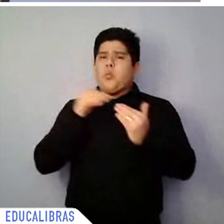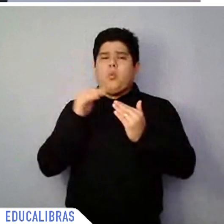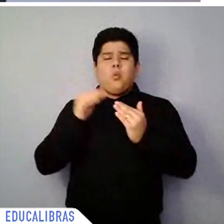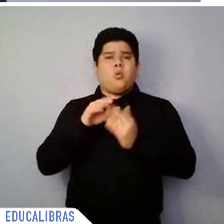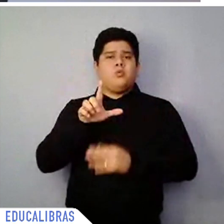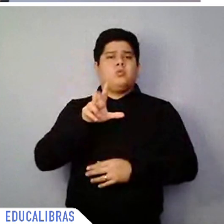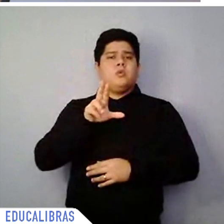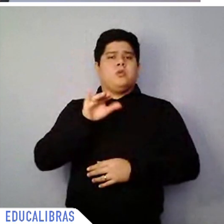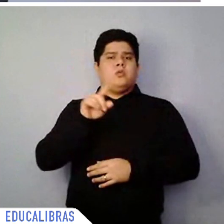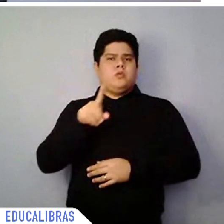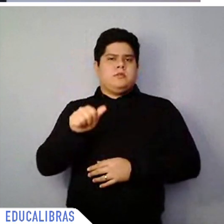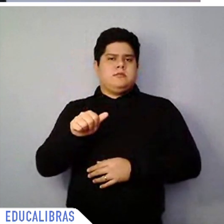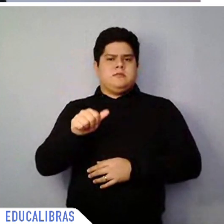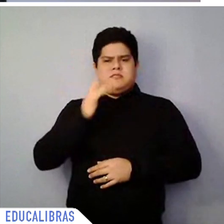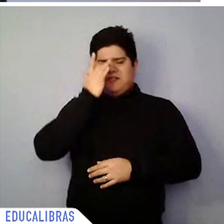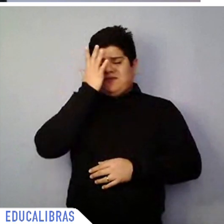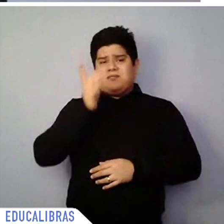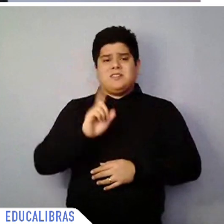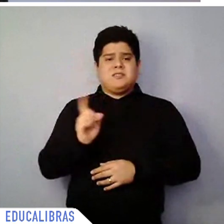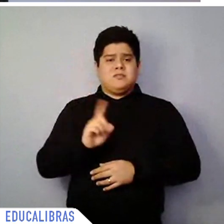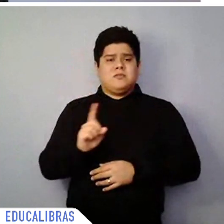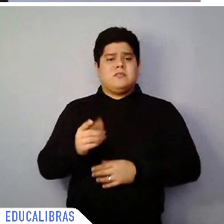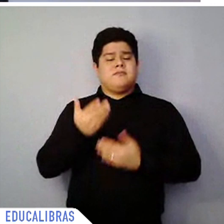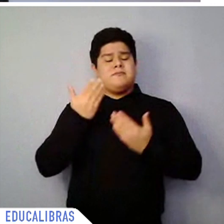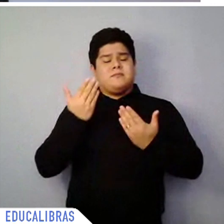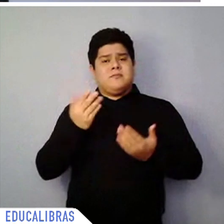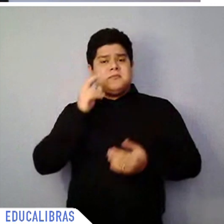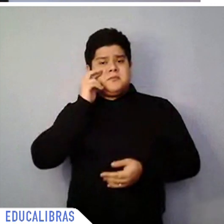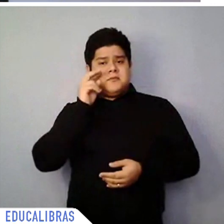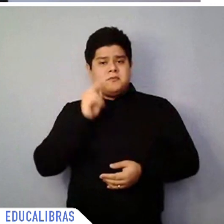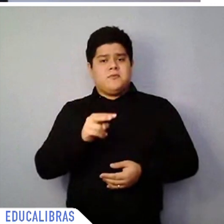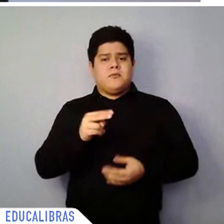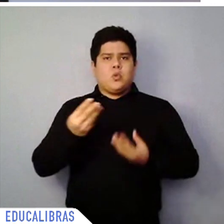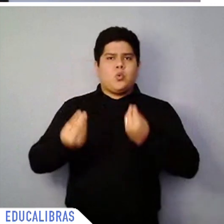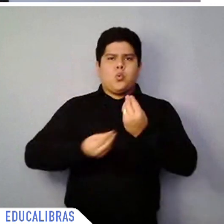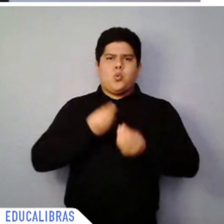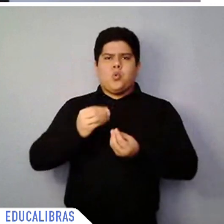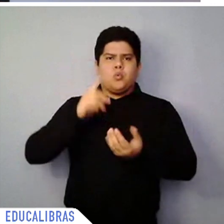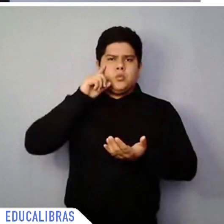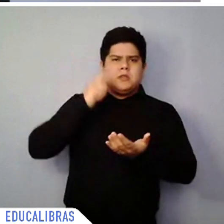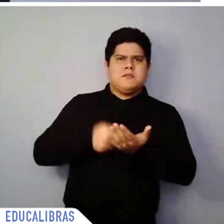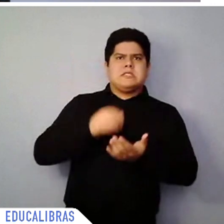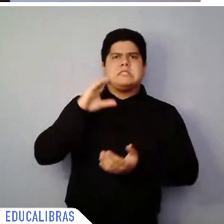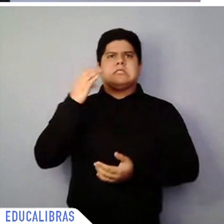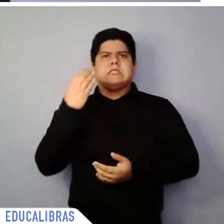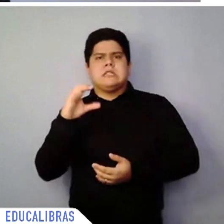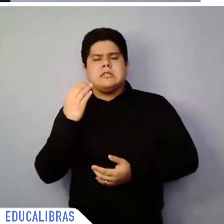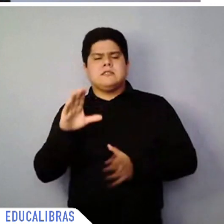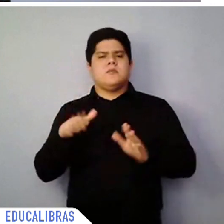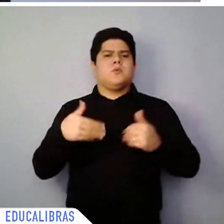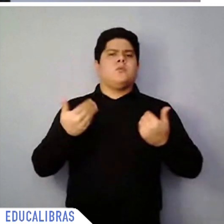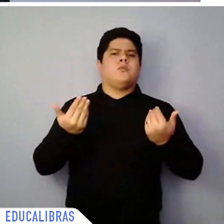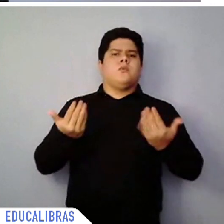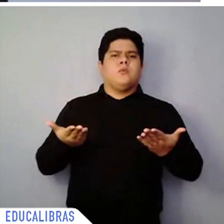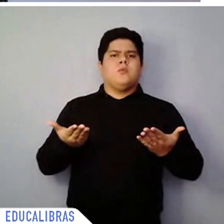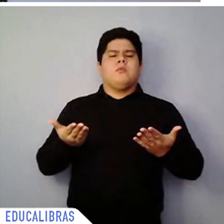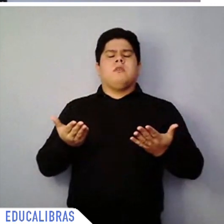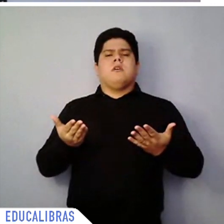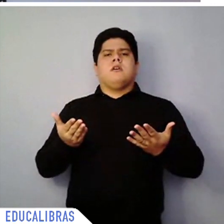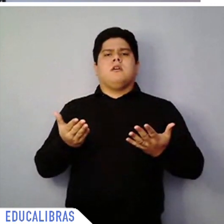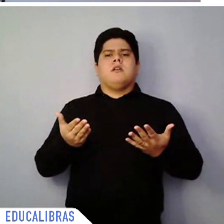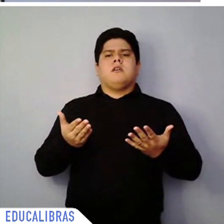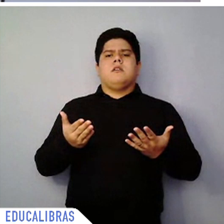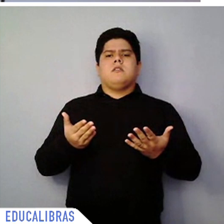these potentials. I agree with Luiza. It's not easy, Luiza, when we carry out these studies, how to define